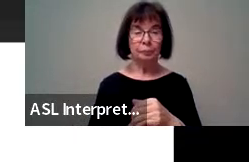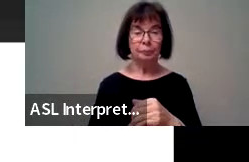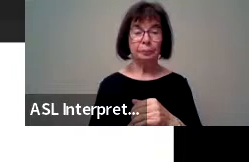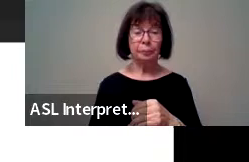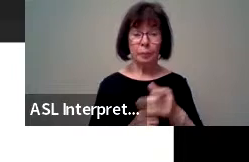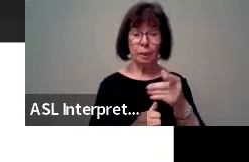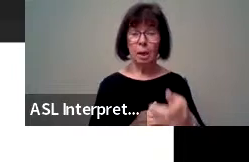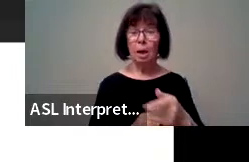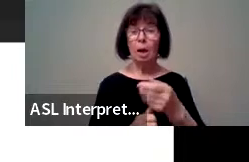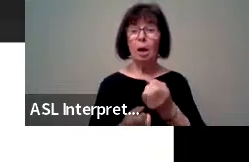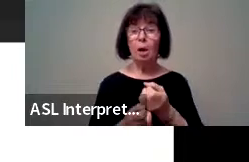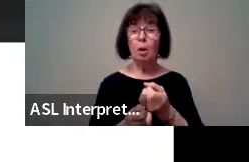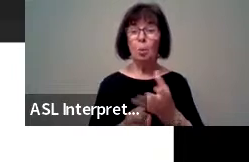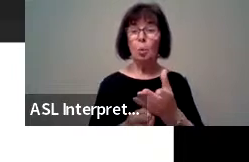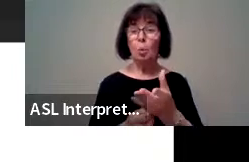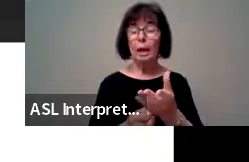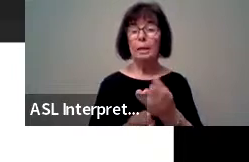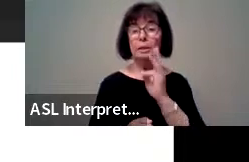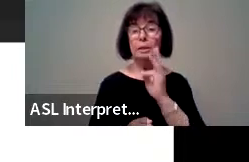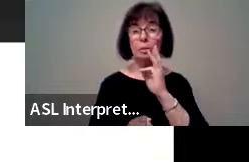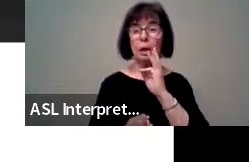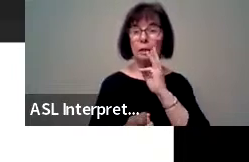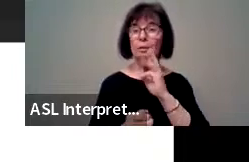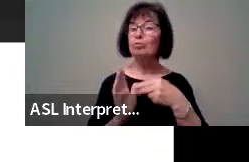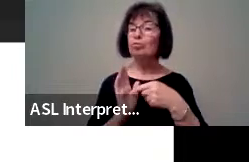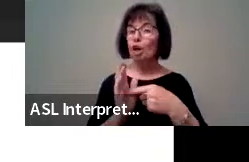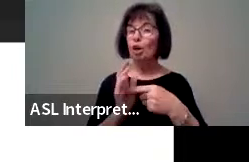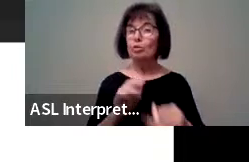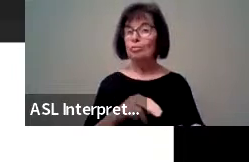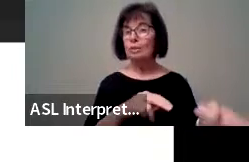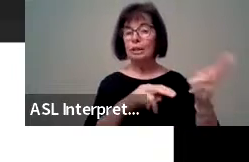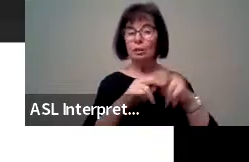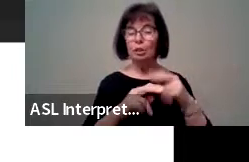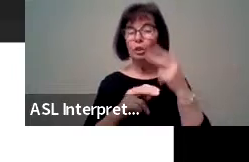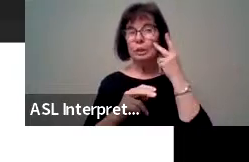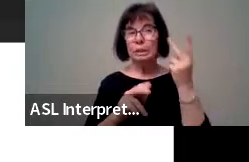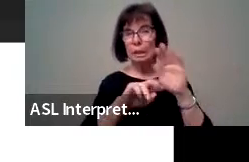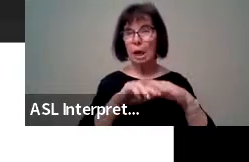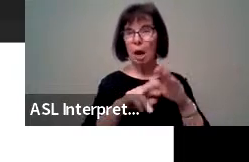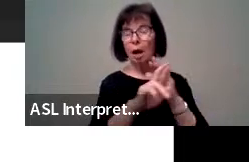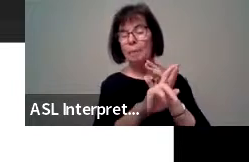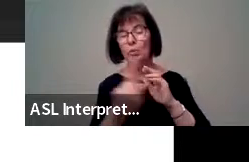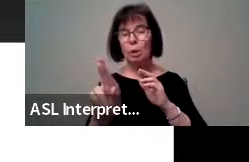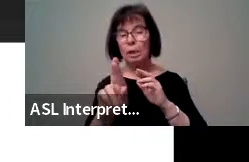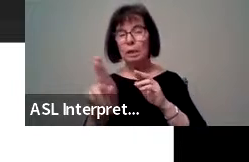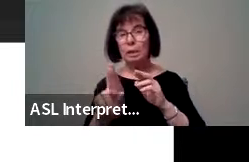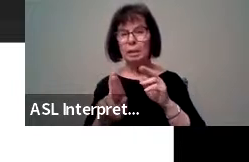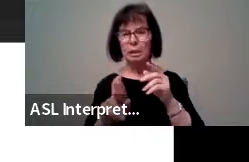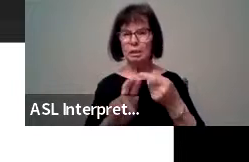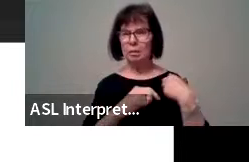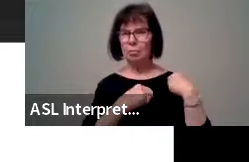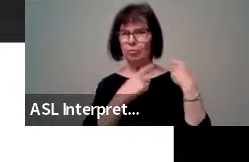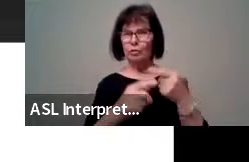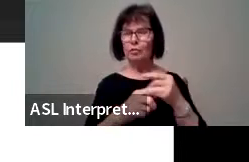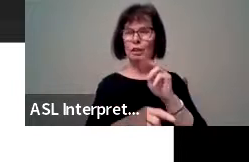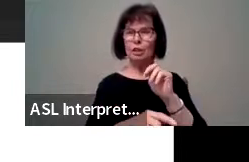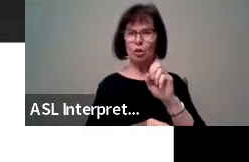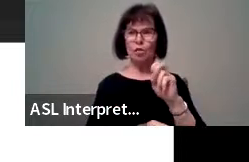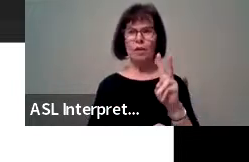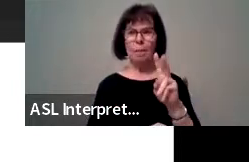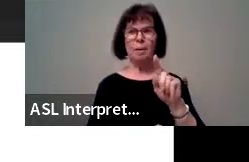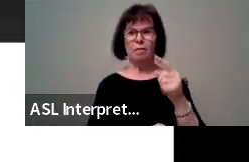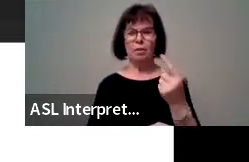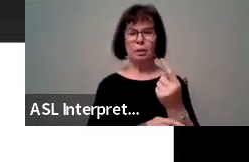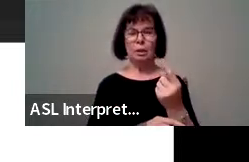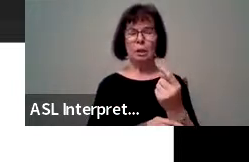Our wastewater data similarly showing an increase. You can see on the far right. So this is going back to November 1st. And you can see really since